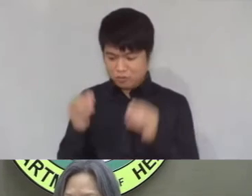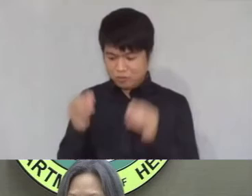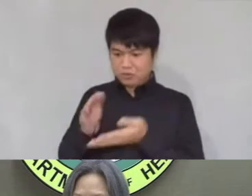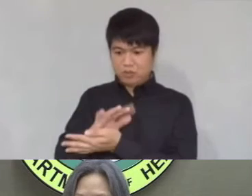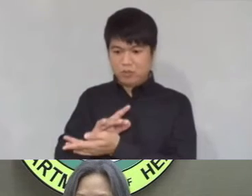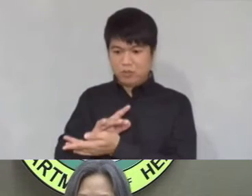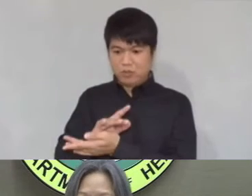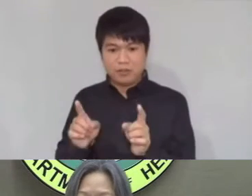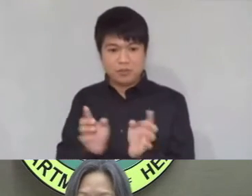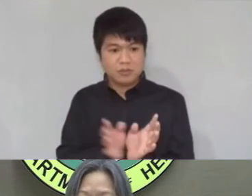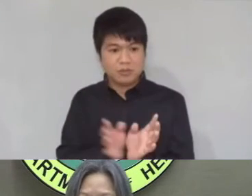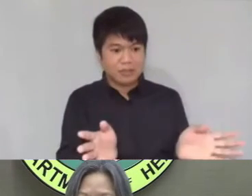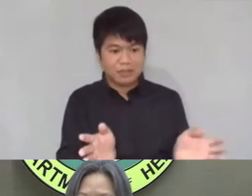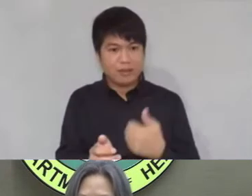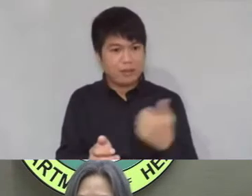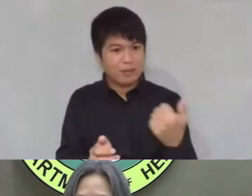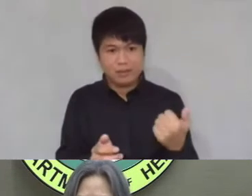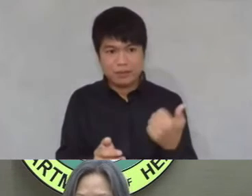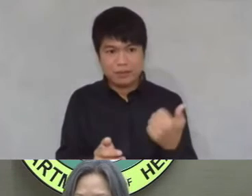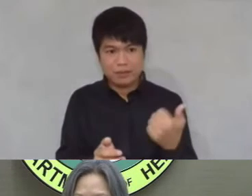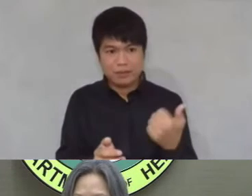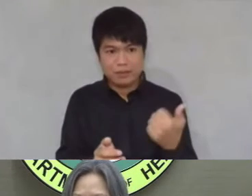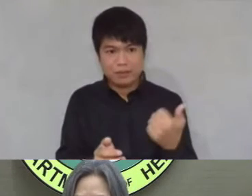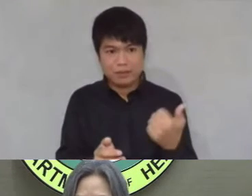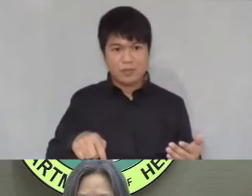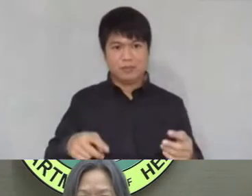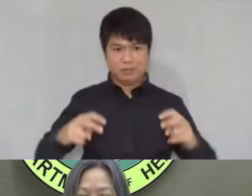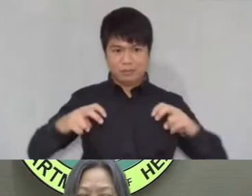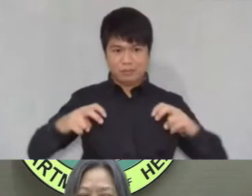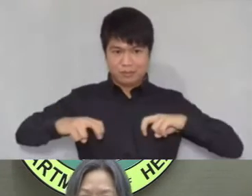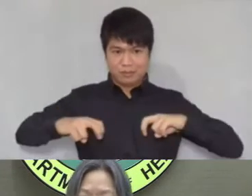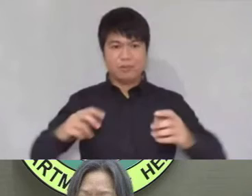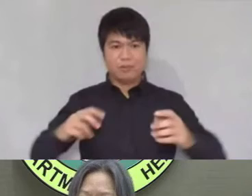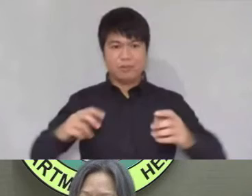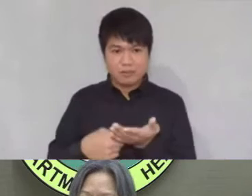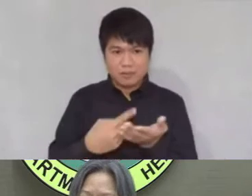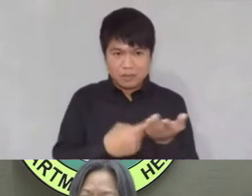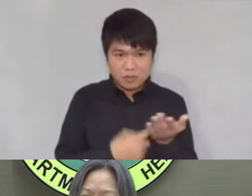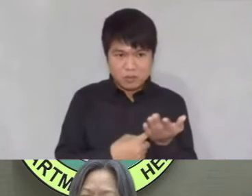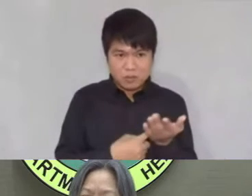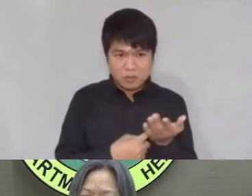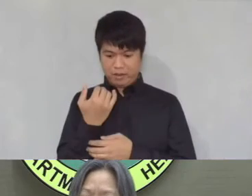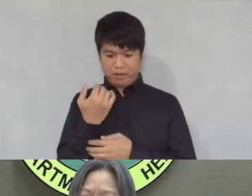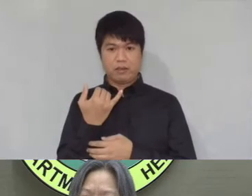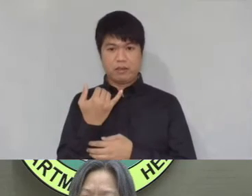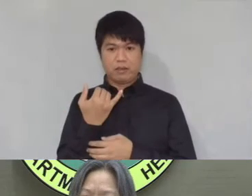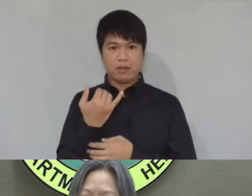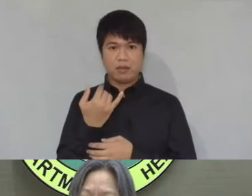the general thing, we need to sit down and talk some more about it. Para it's